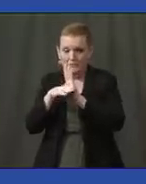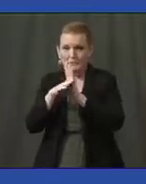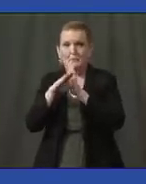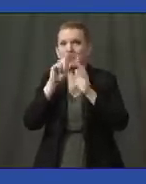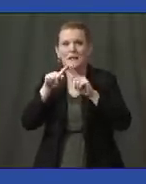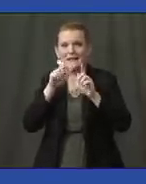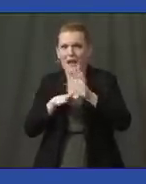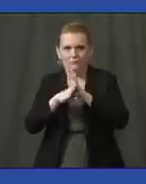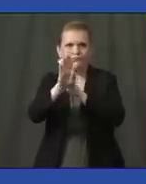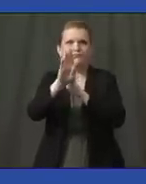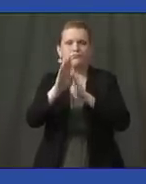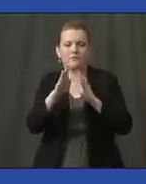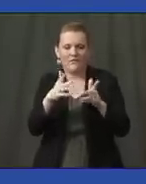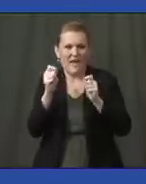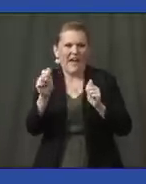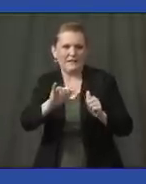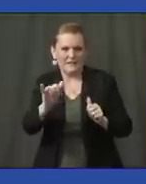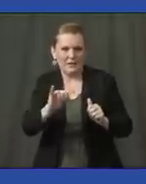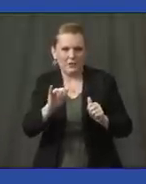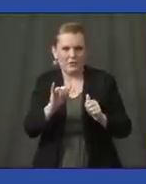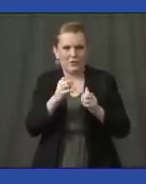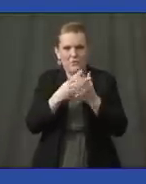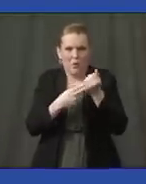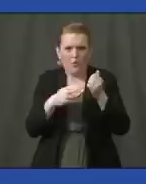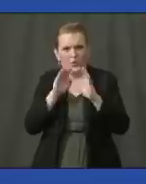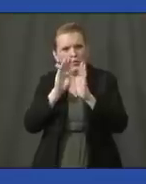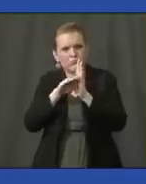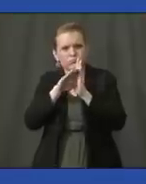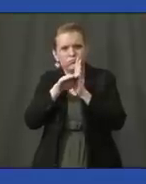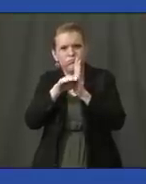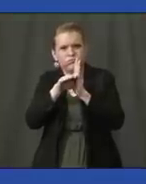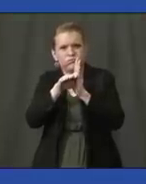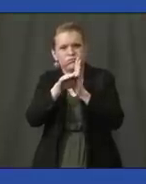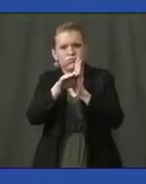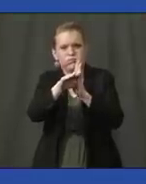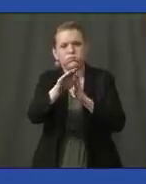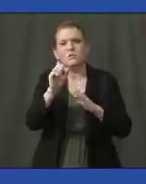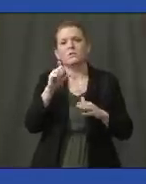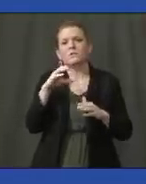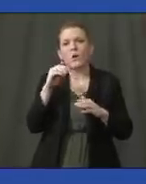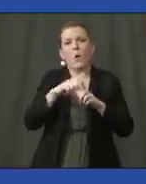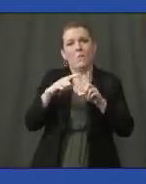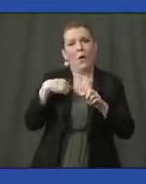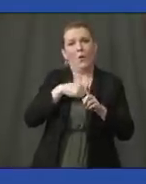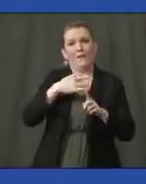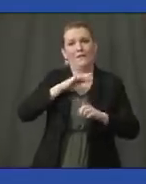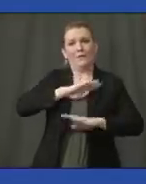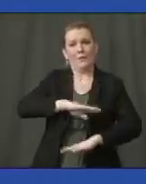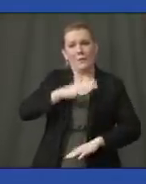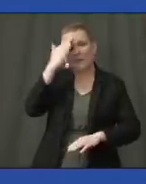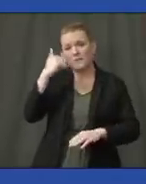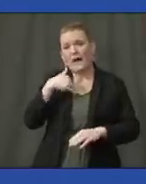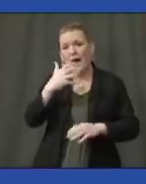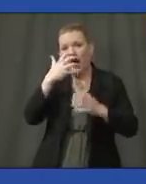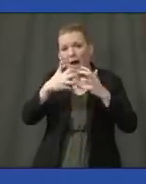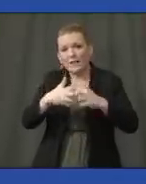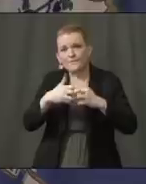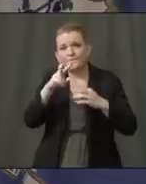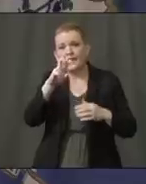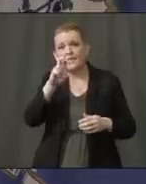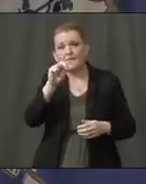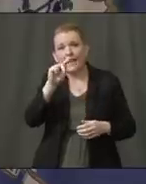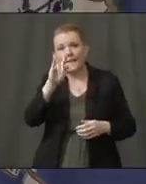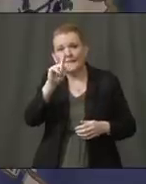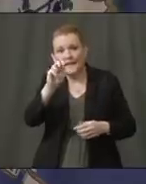the ventilators, we're keeping up with the PPE, we've got the beds, so we're able to manage this thanks to our amazing hospitals working